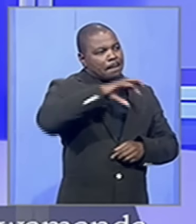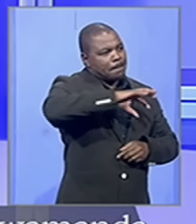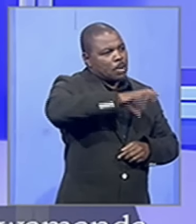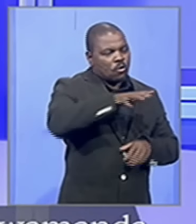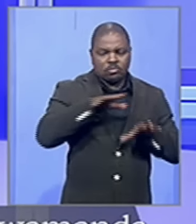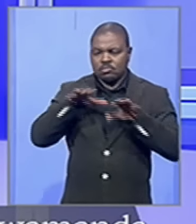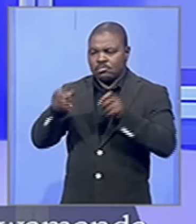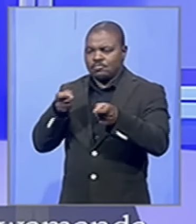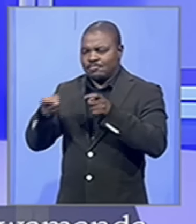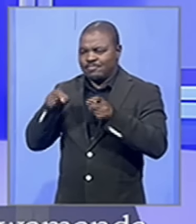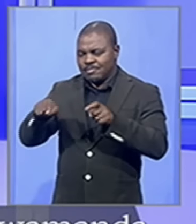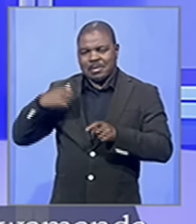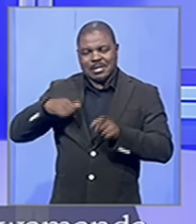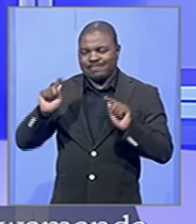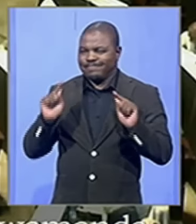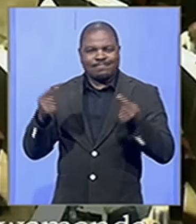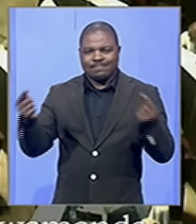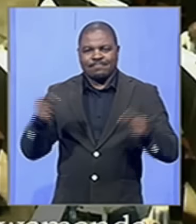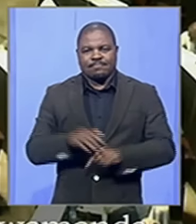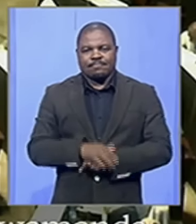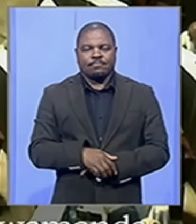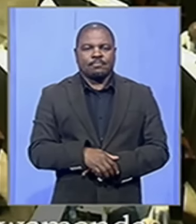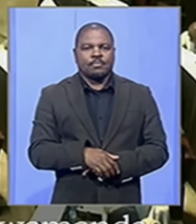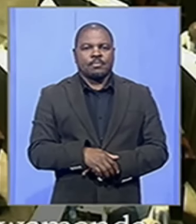ya profense.